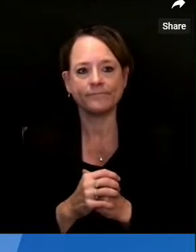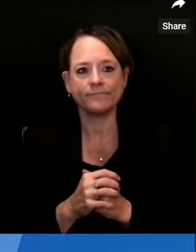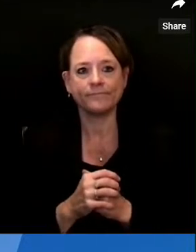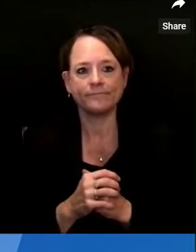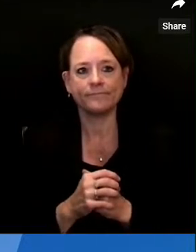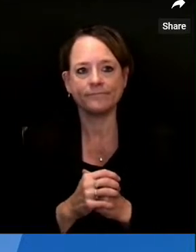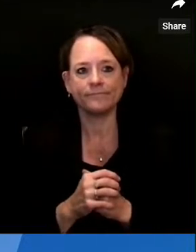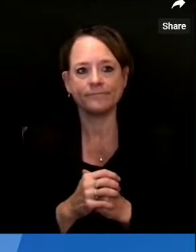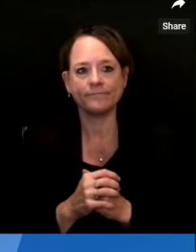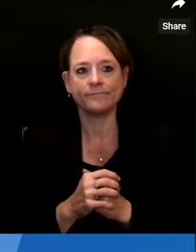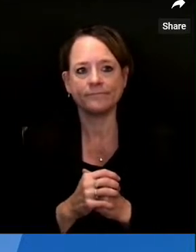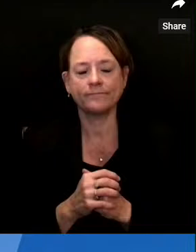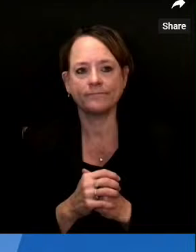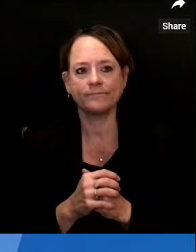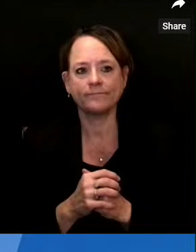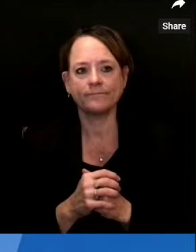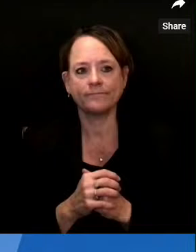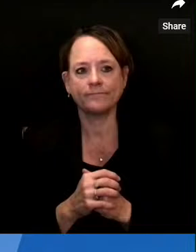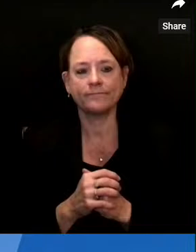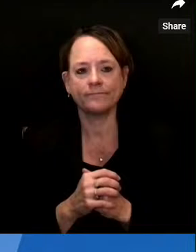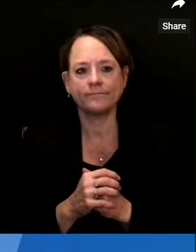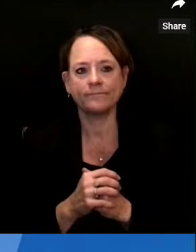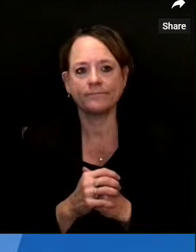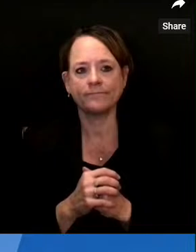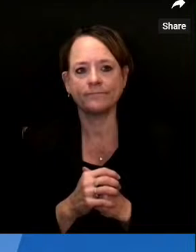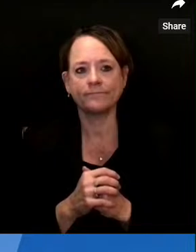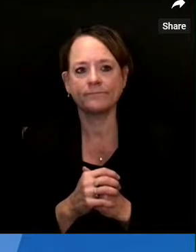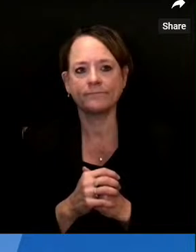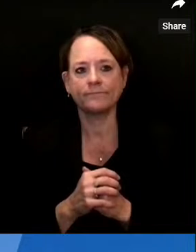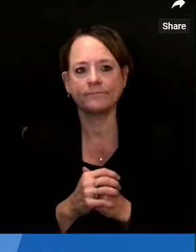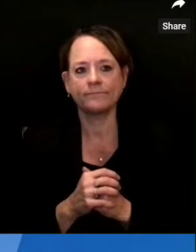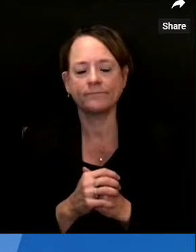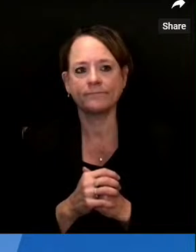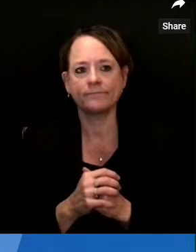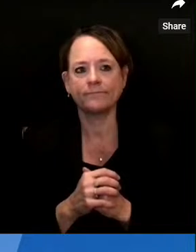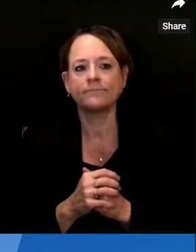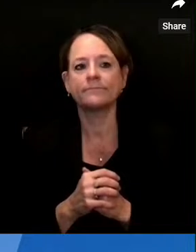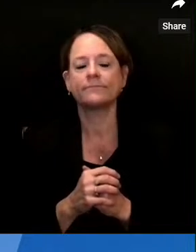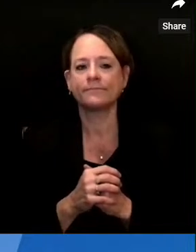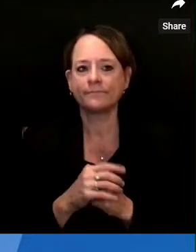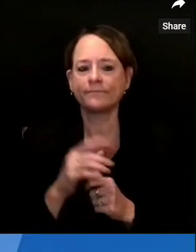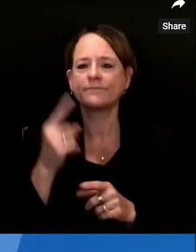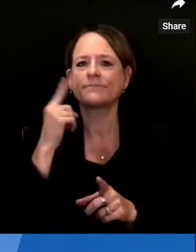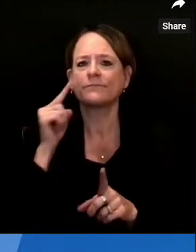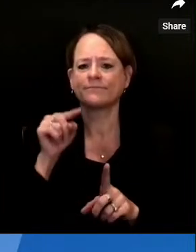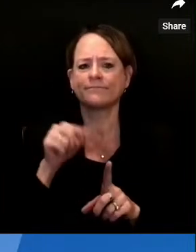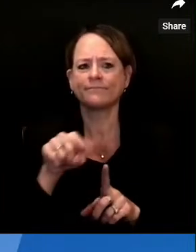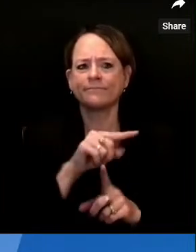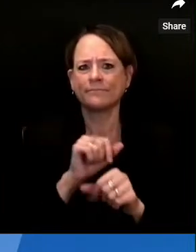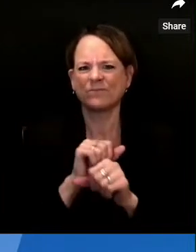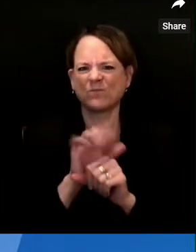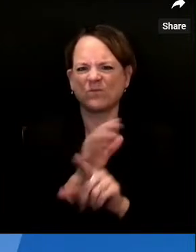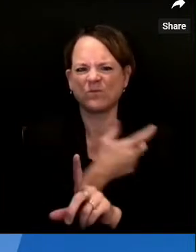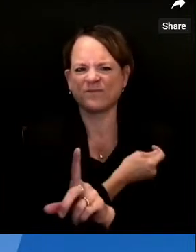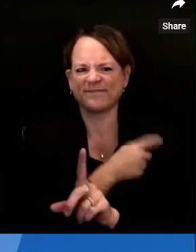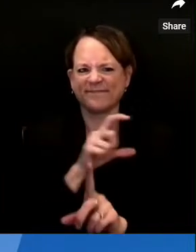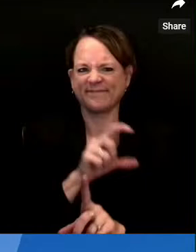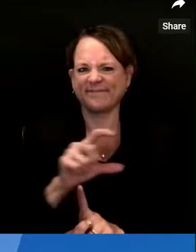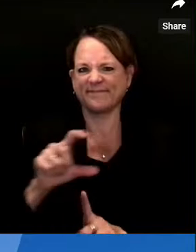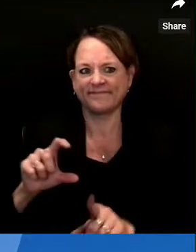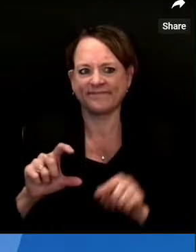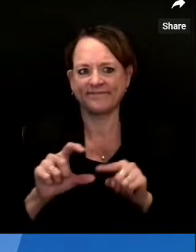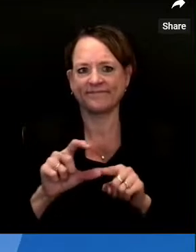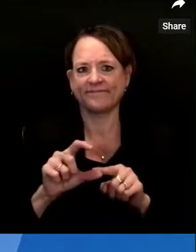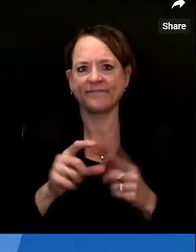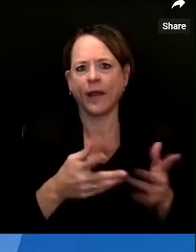the numbers that you're currently reporting with the 53%, I think is what you said there, as far as the number